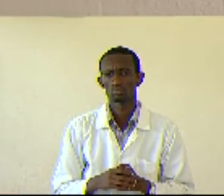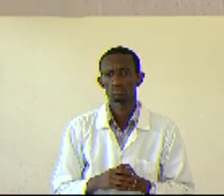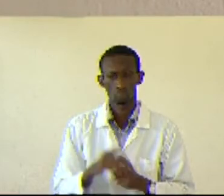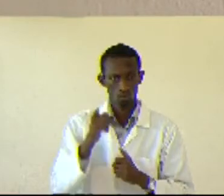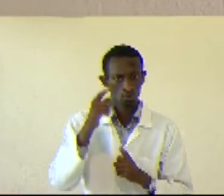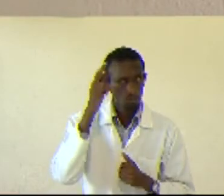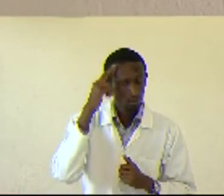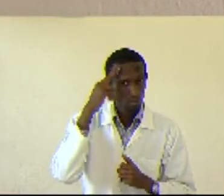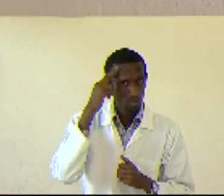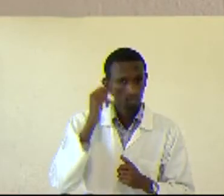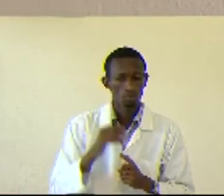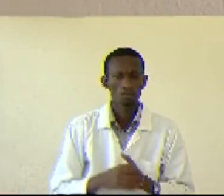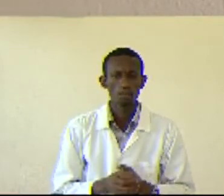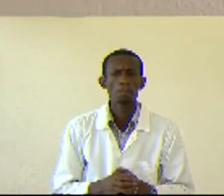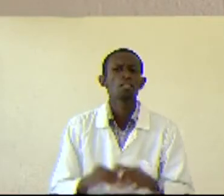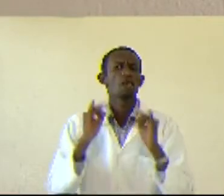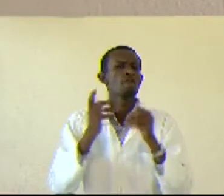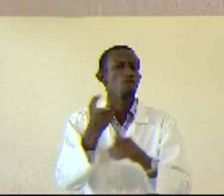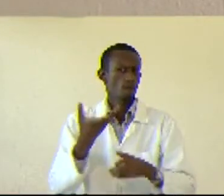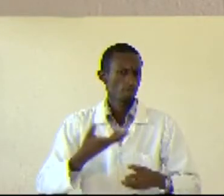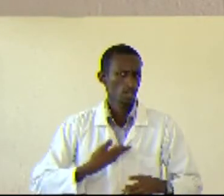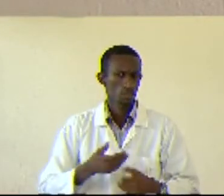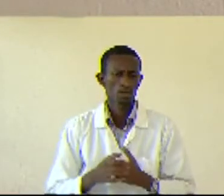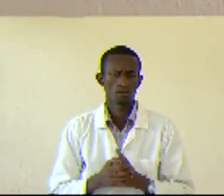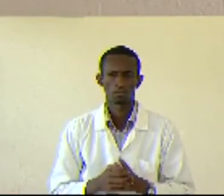Remember that when you have